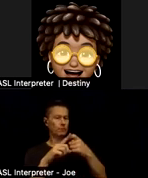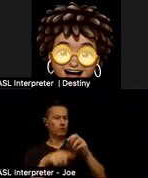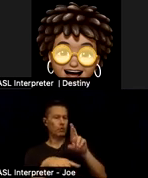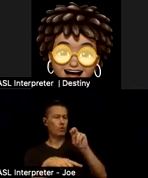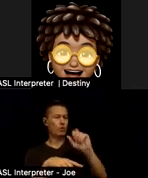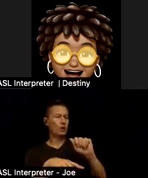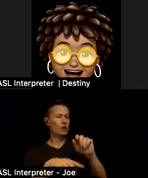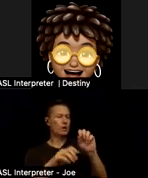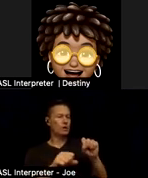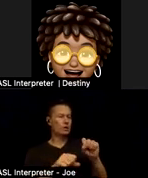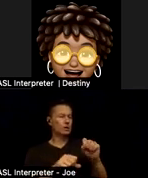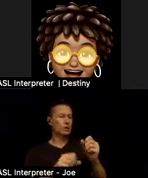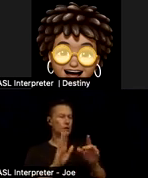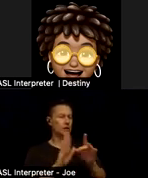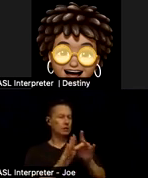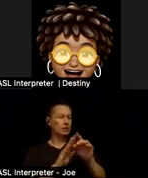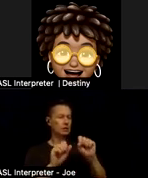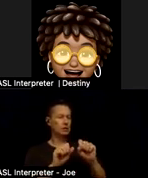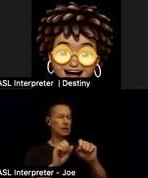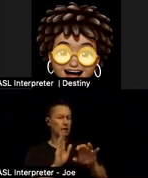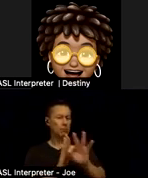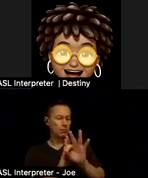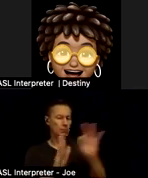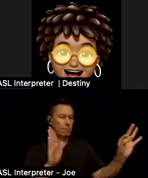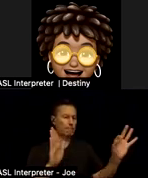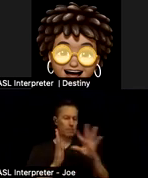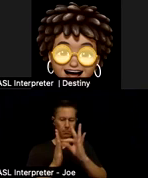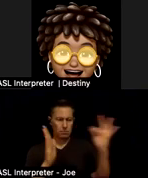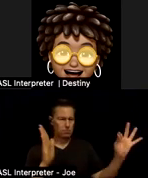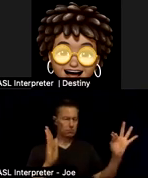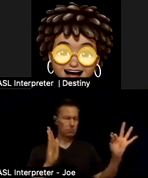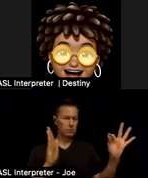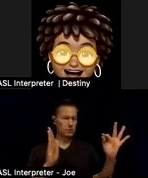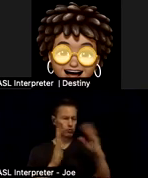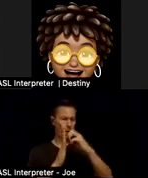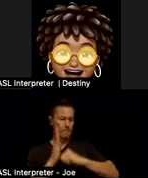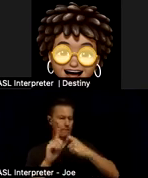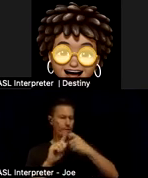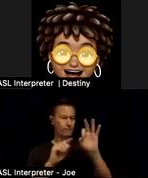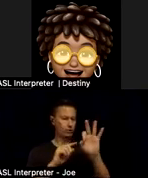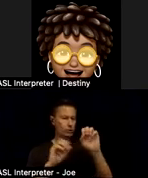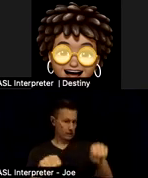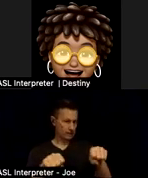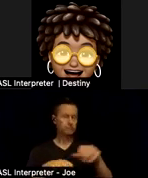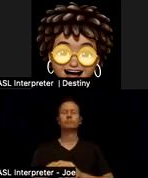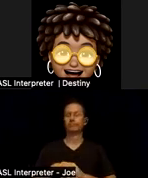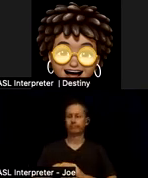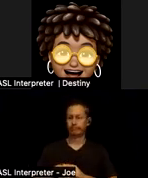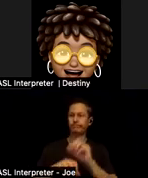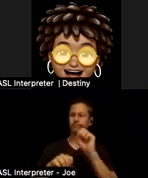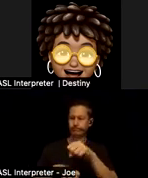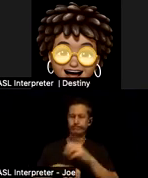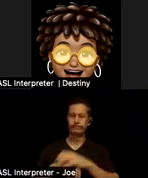the adhesive be removed from the furniture? Yes, it can. So what's great about that too is when you stick this